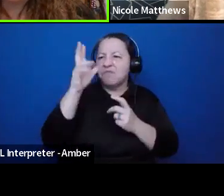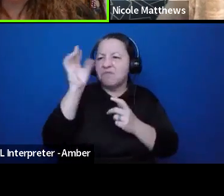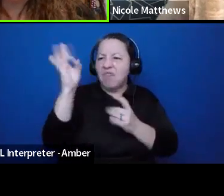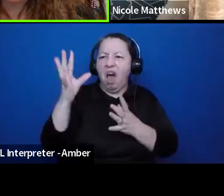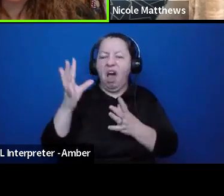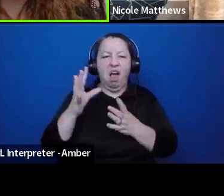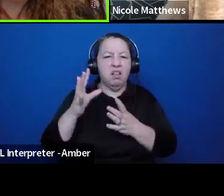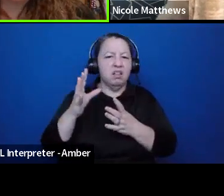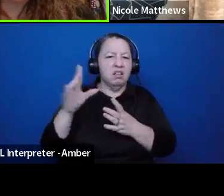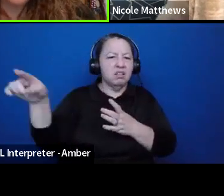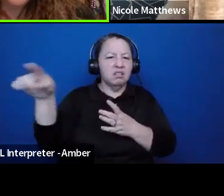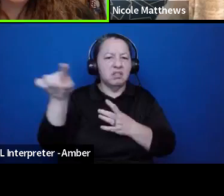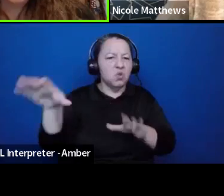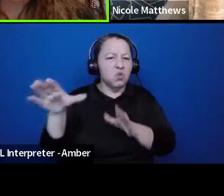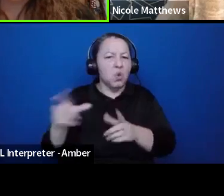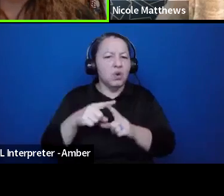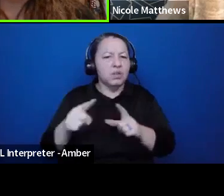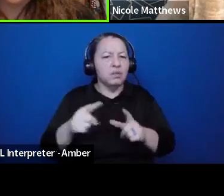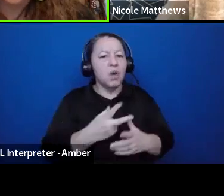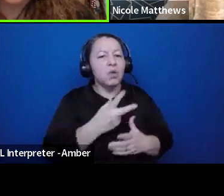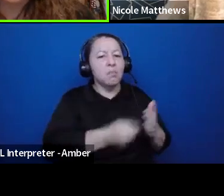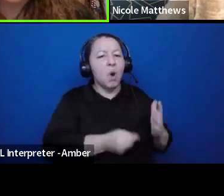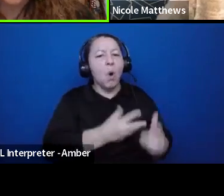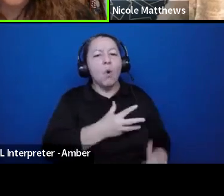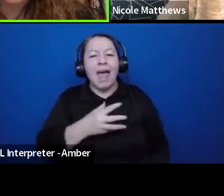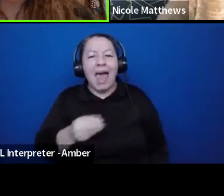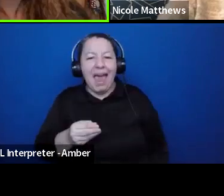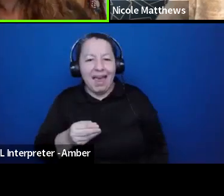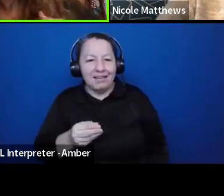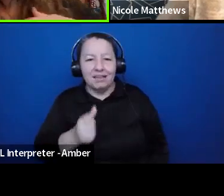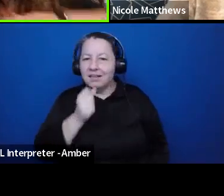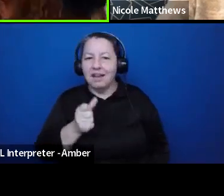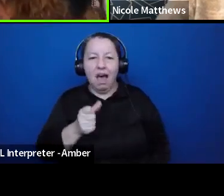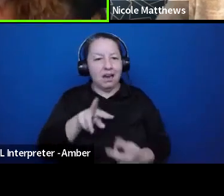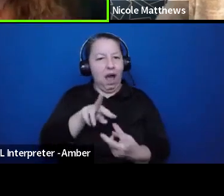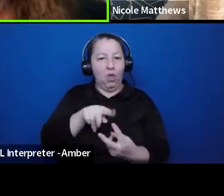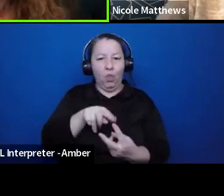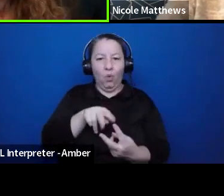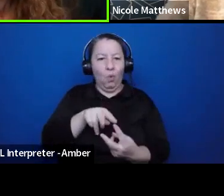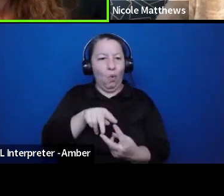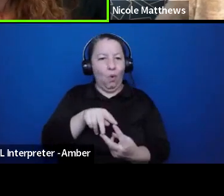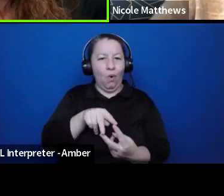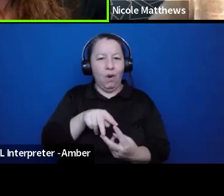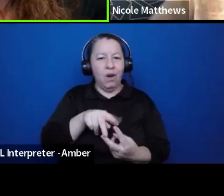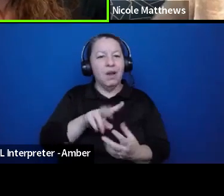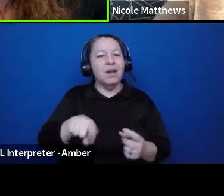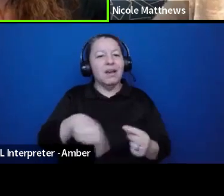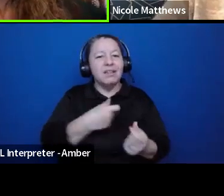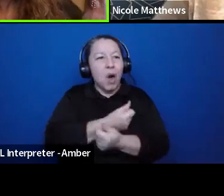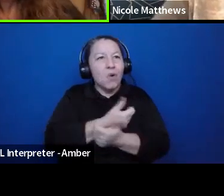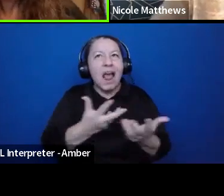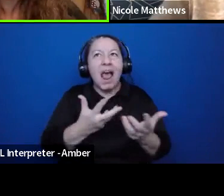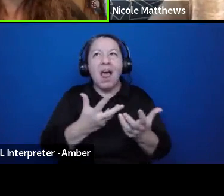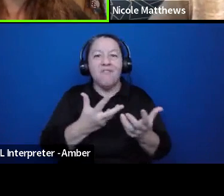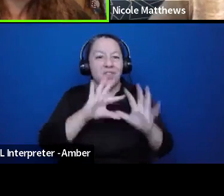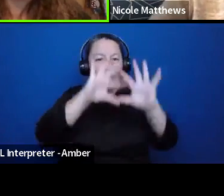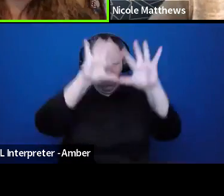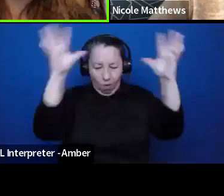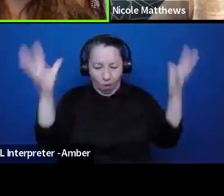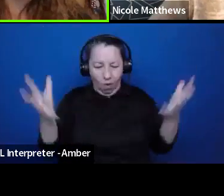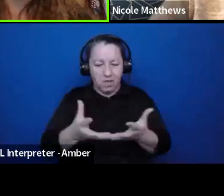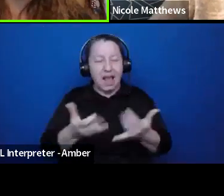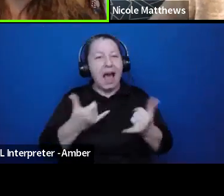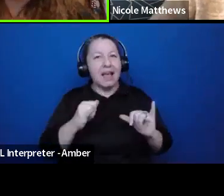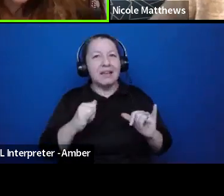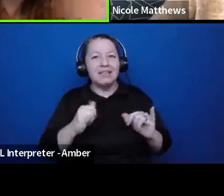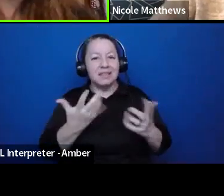about, right? But it's the both and, not the either or, right? Like it's all of it. It's all of it. Like I can still own it and do my